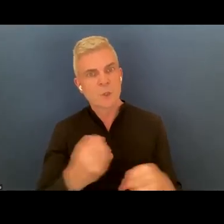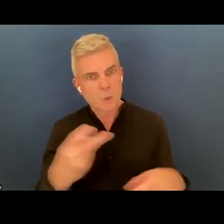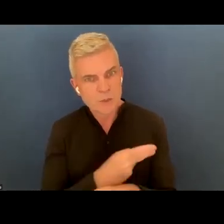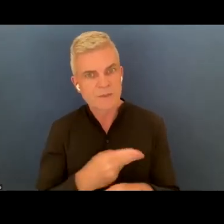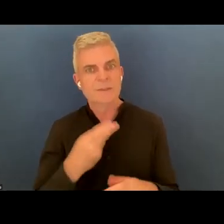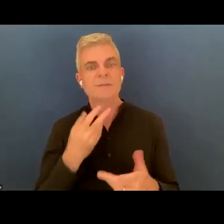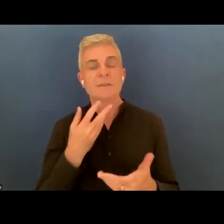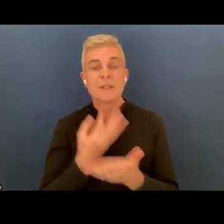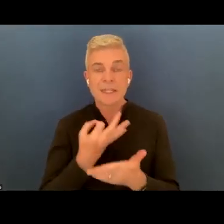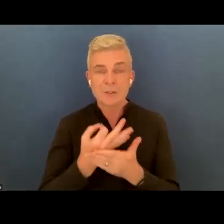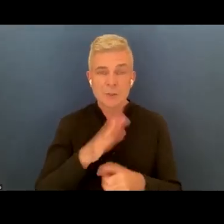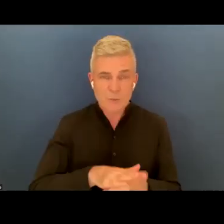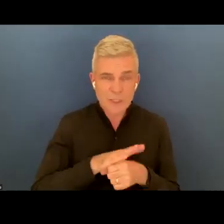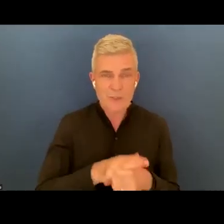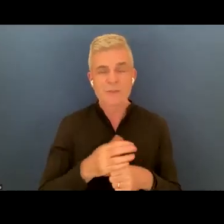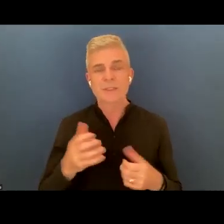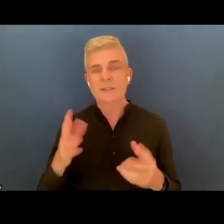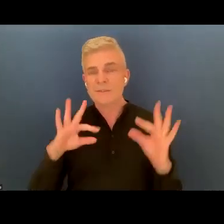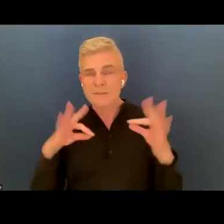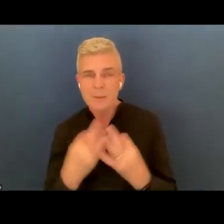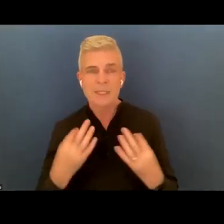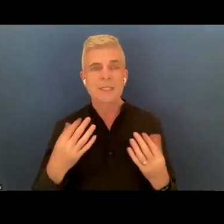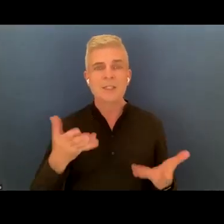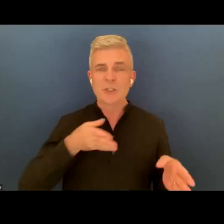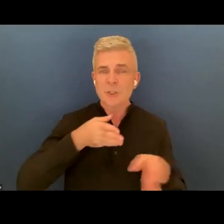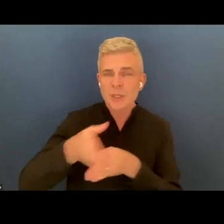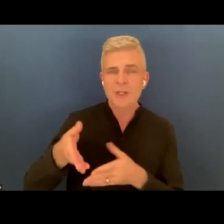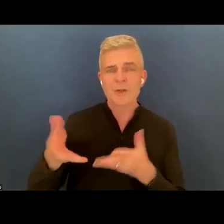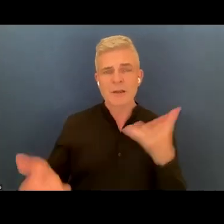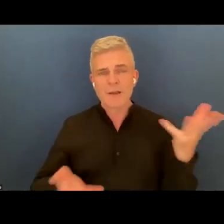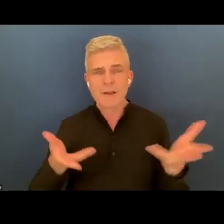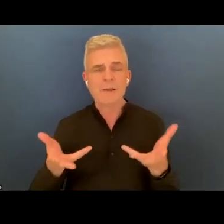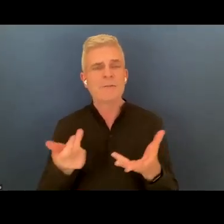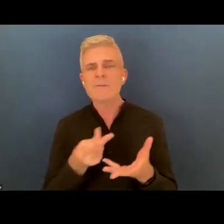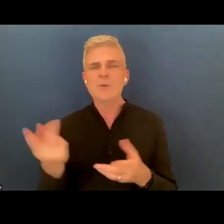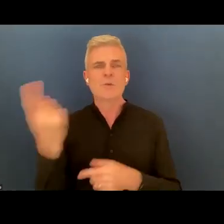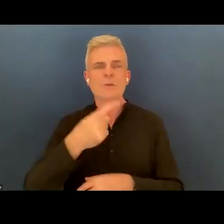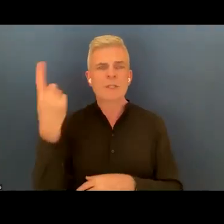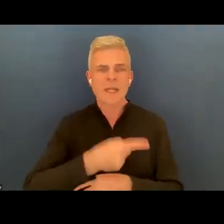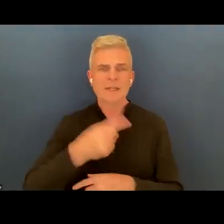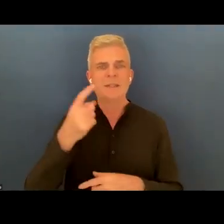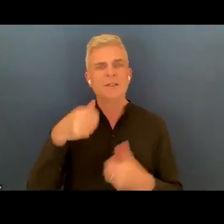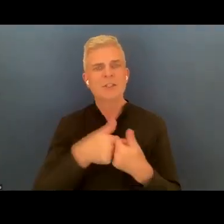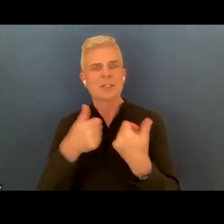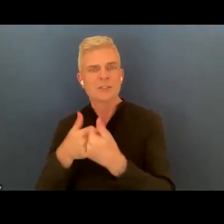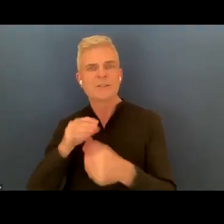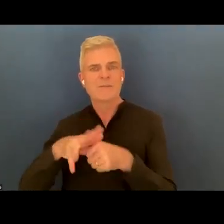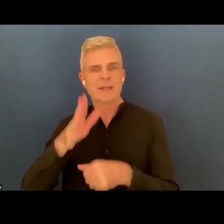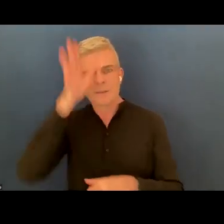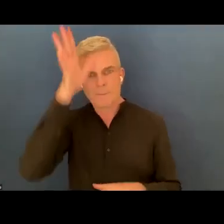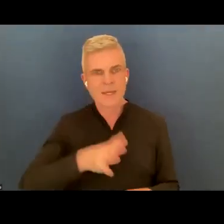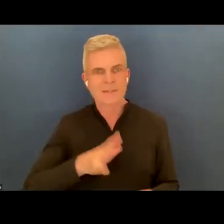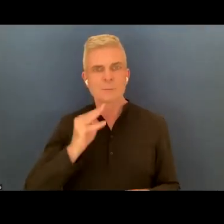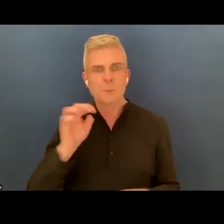and juggling a career are just a few of the day-to-day challenges that can affect a man's mood. The additional stressor of keeping a facade